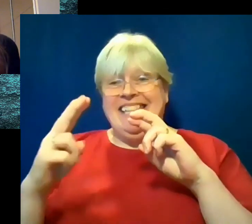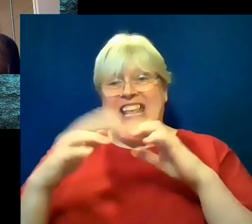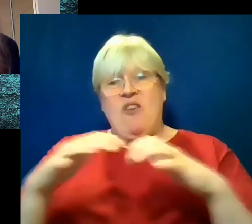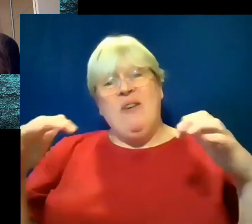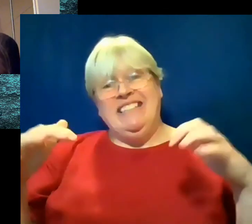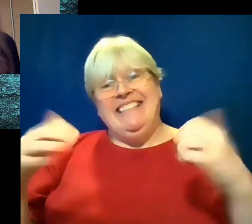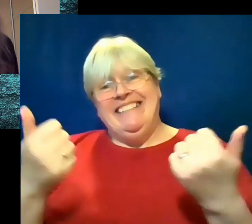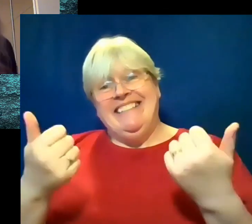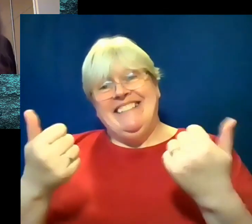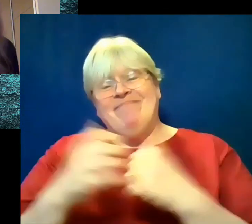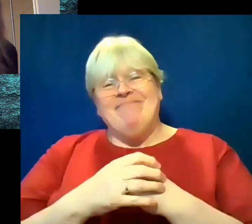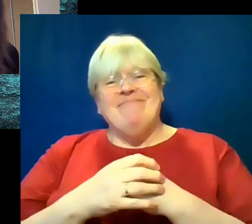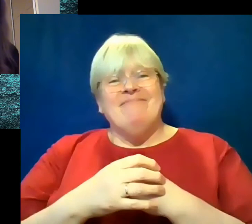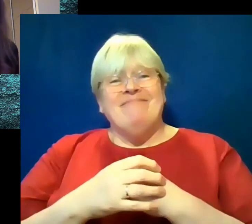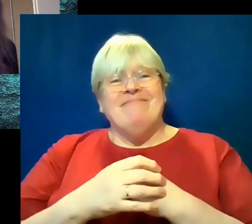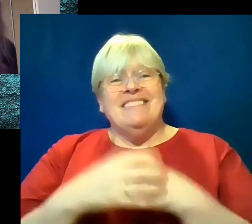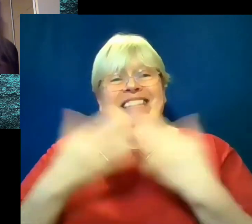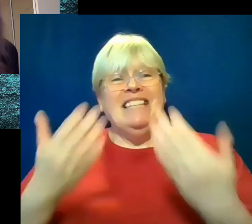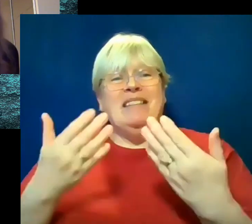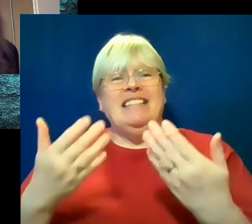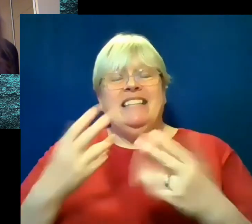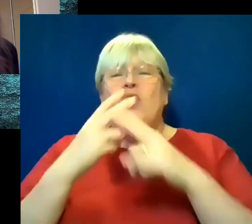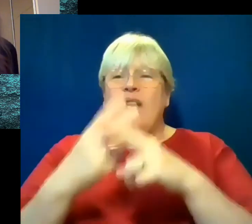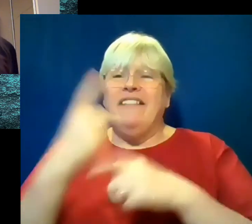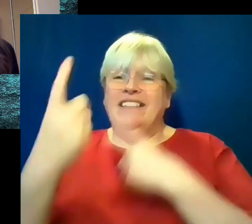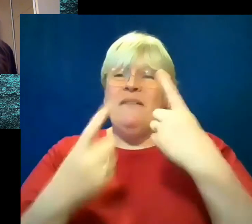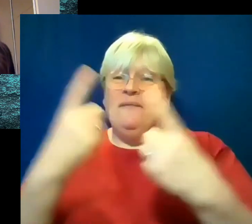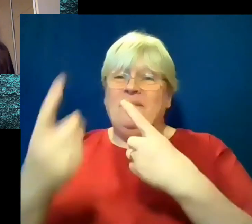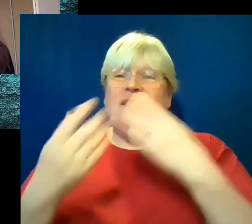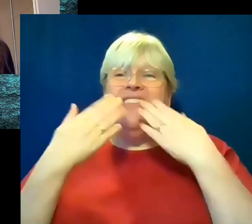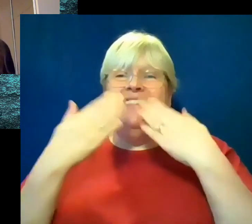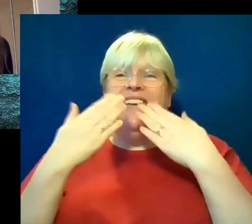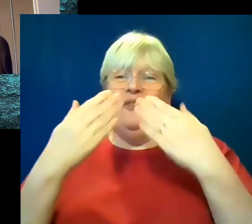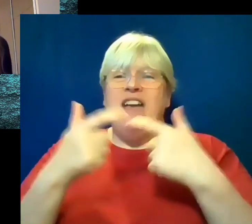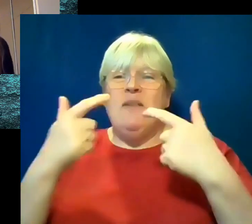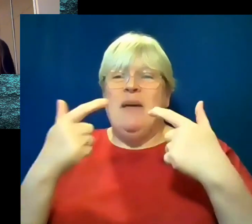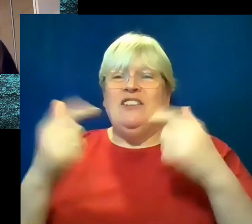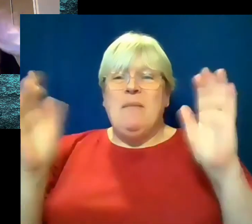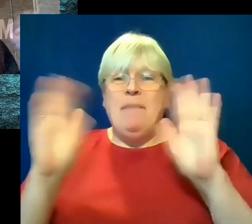In the meantime, take care. Thank you so much. Bye-bye.